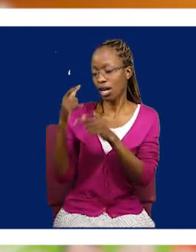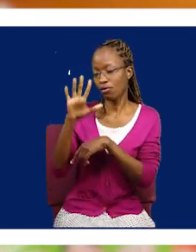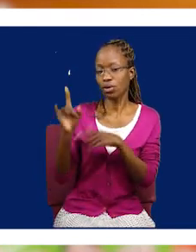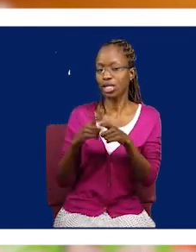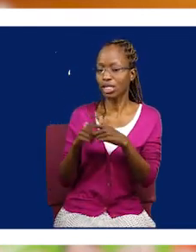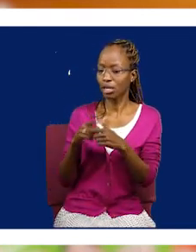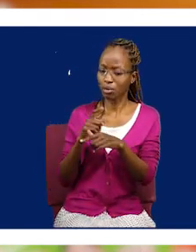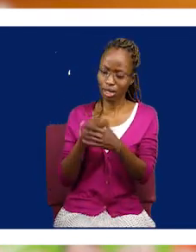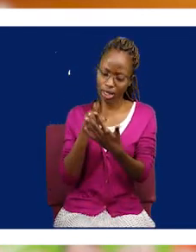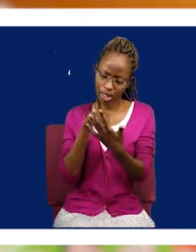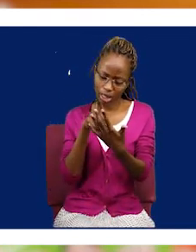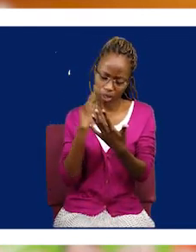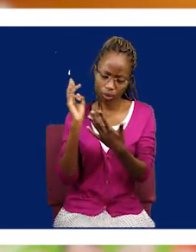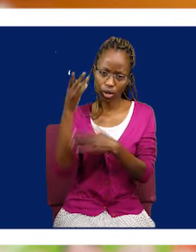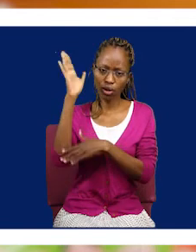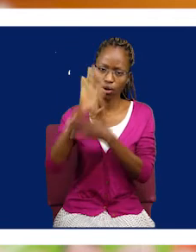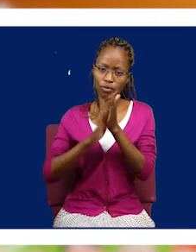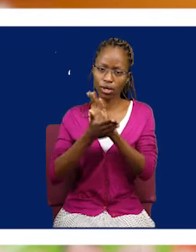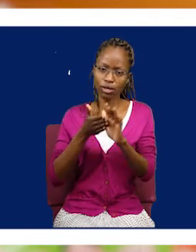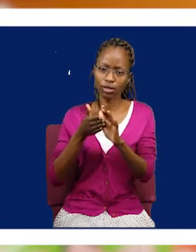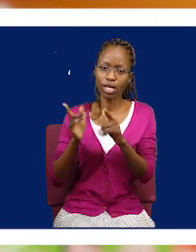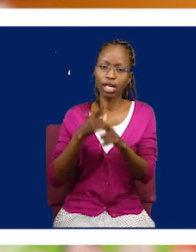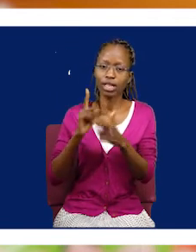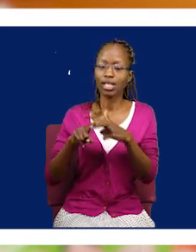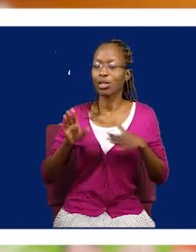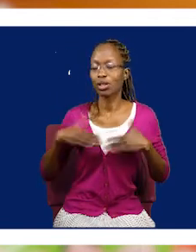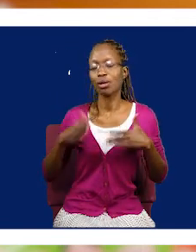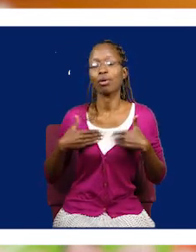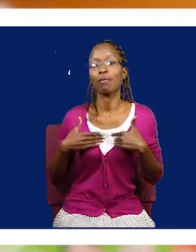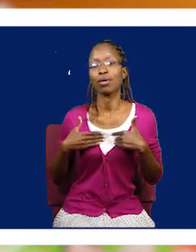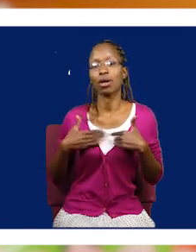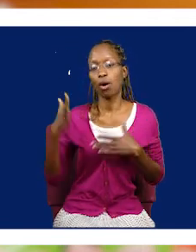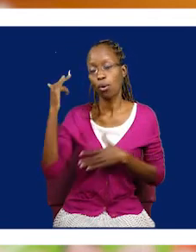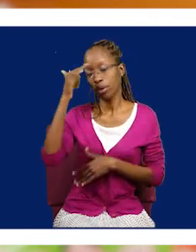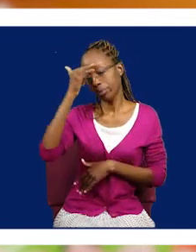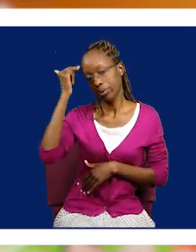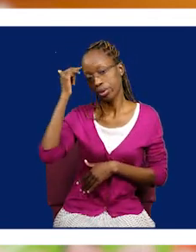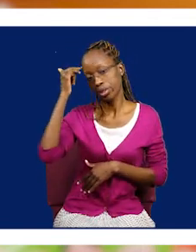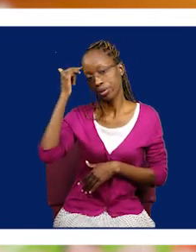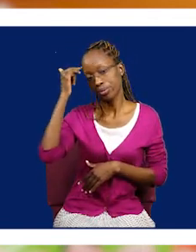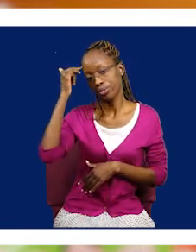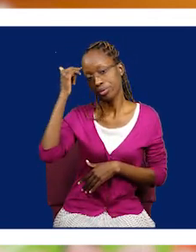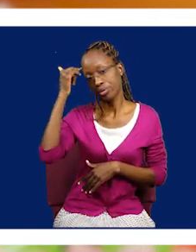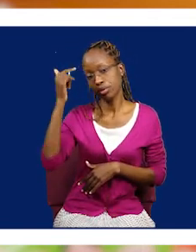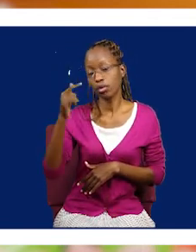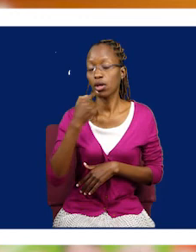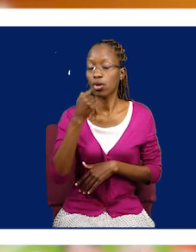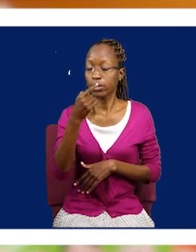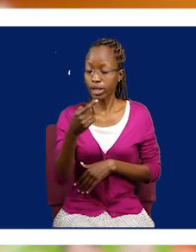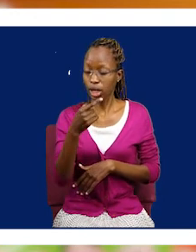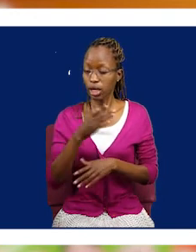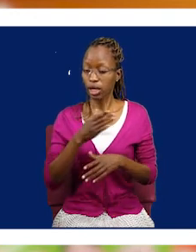see, they will read, God forgives, and they will be happy because you will have told